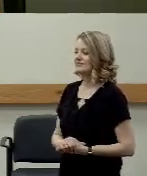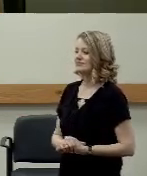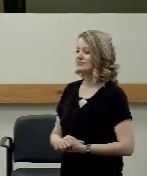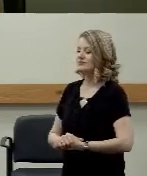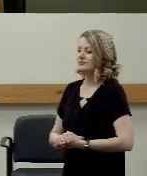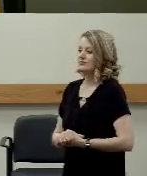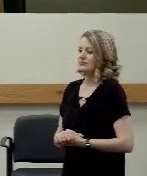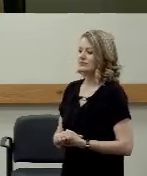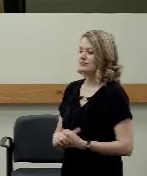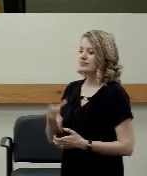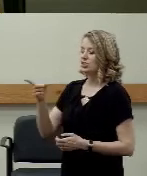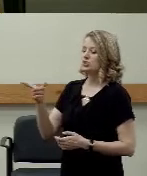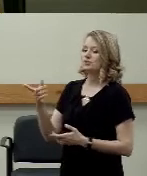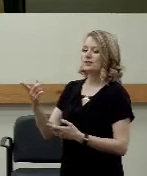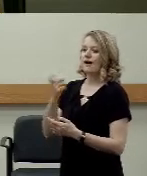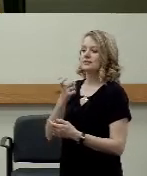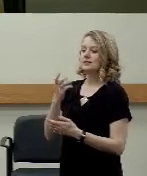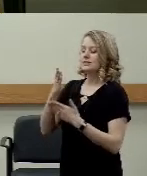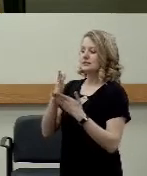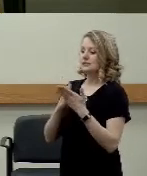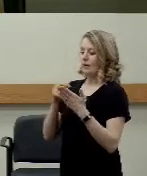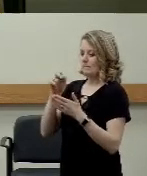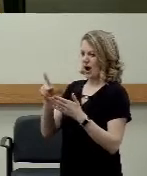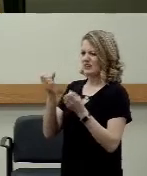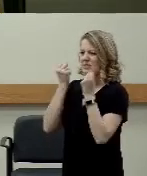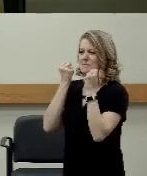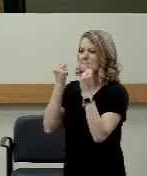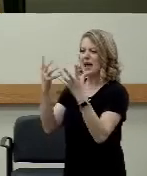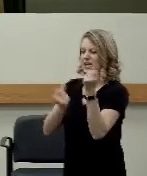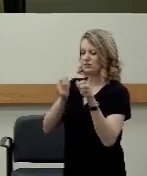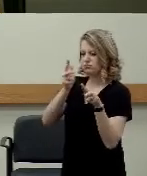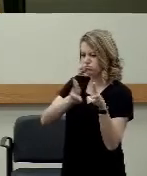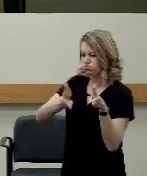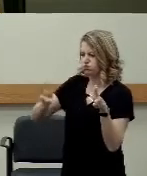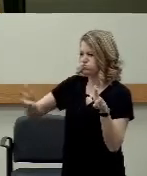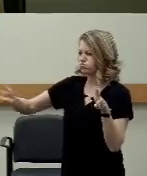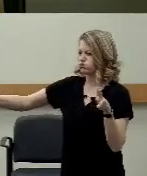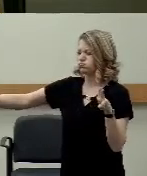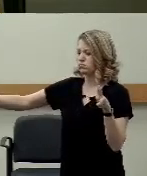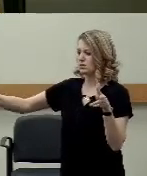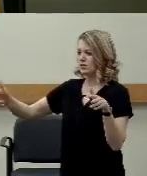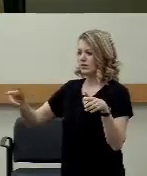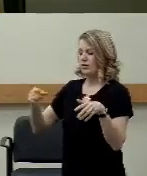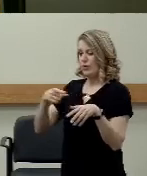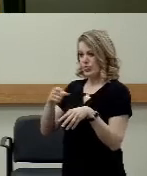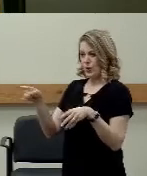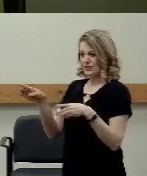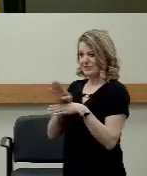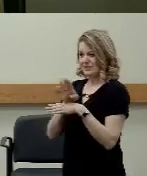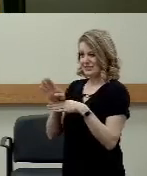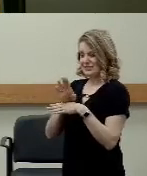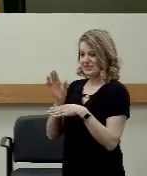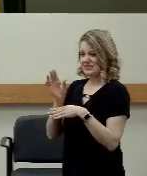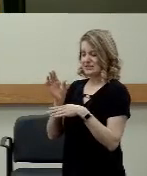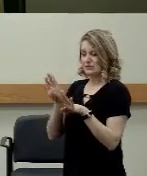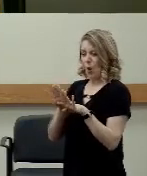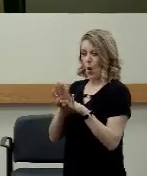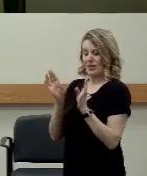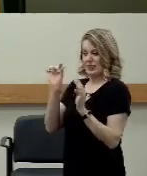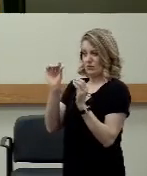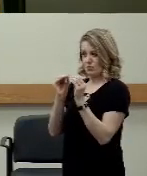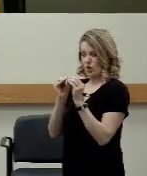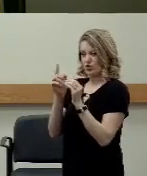As like some parks, right now are just packed with cars and whatnot, with a businesses kind of having a little bit less restrictions, wouldn't it be